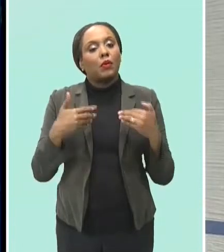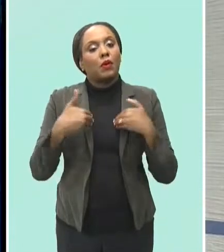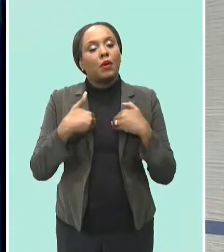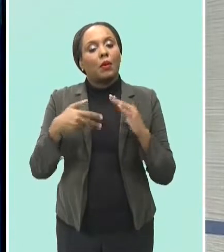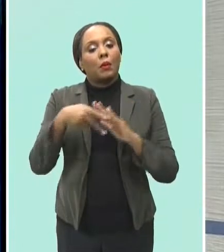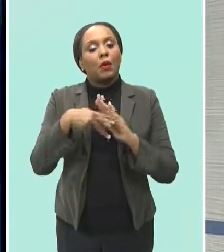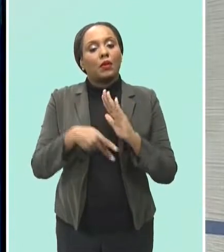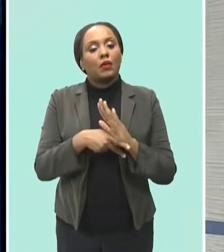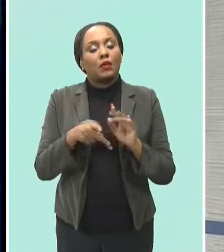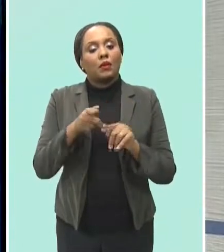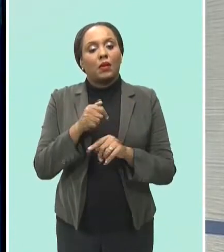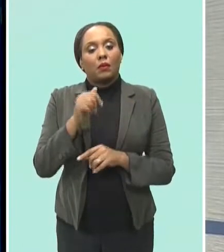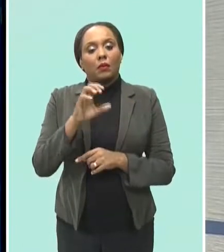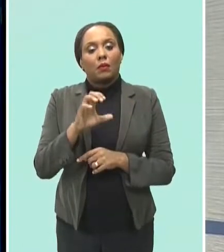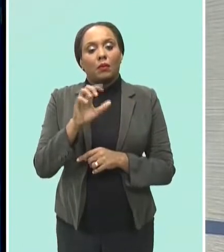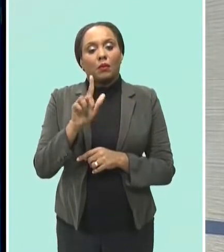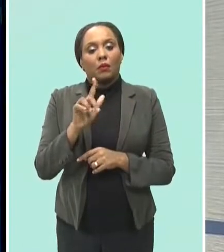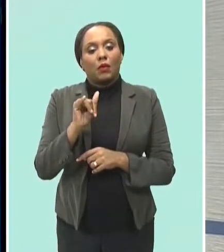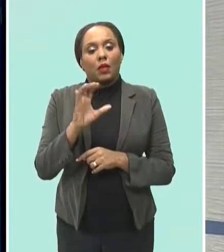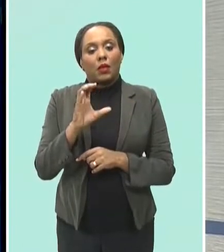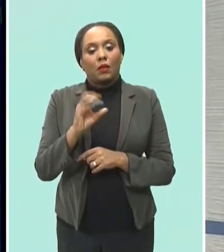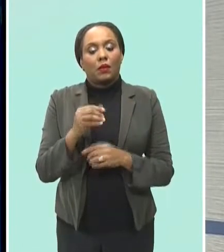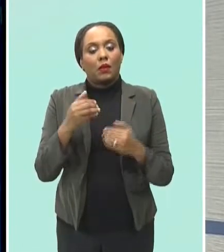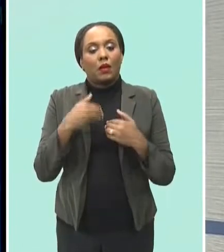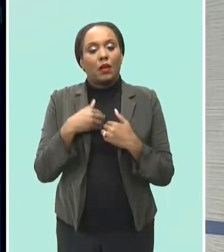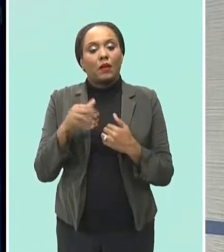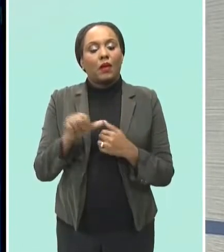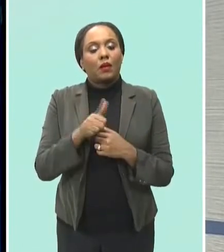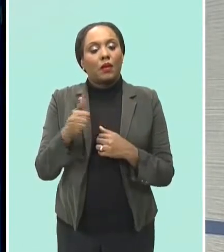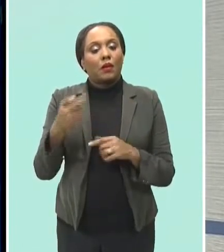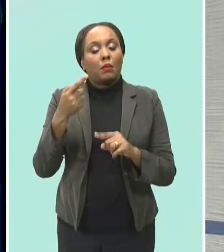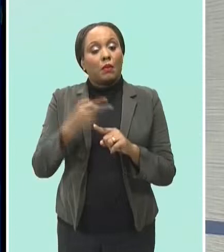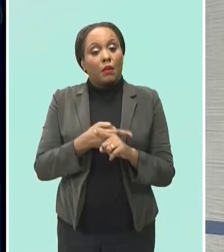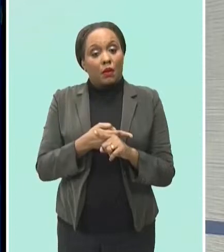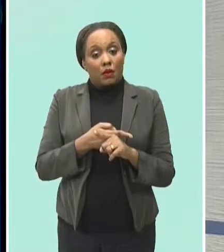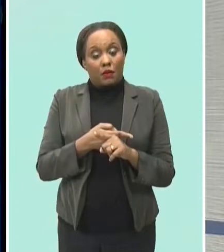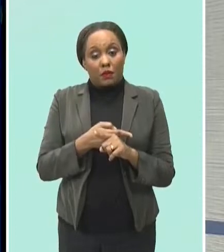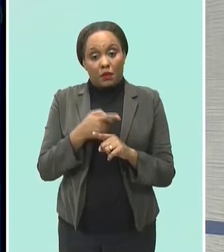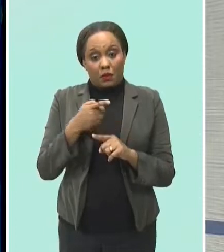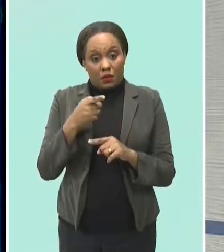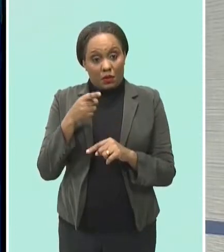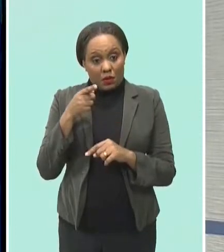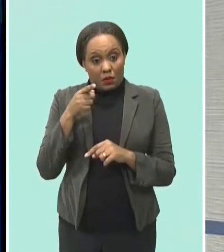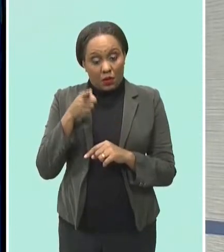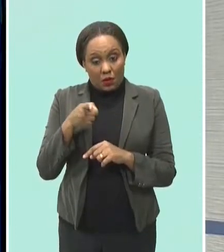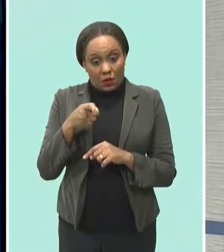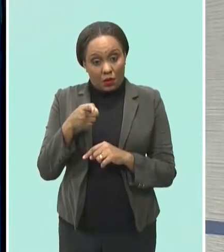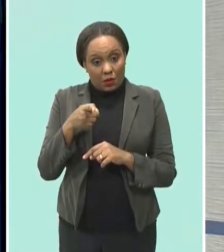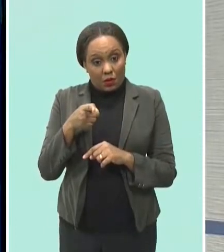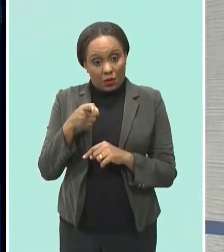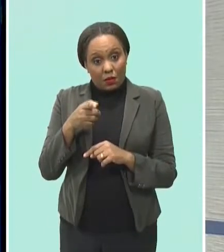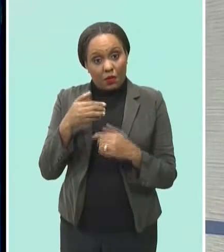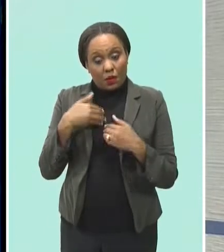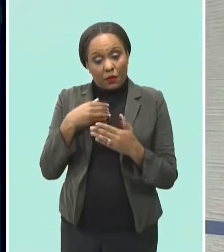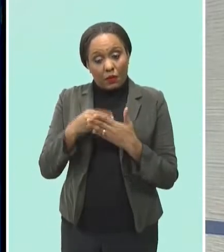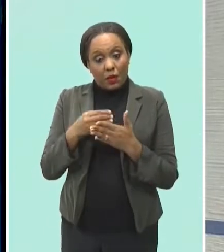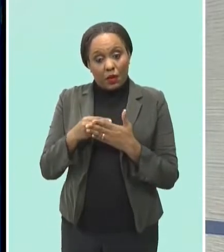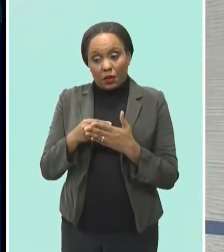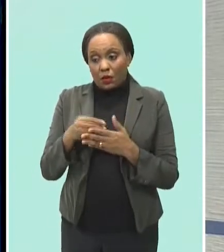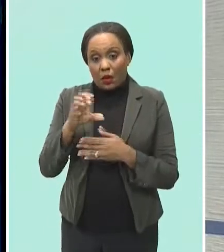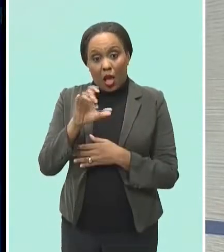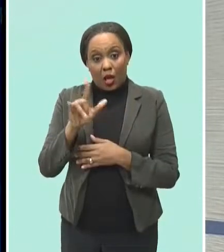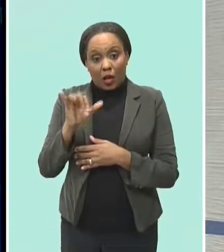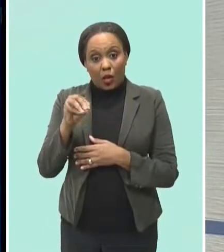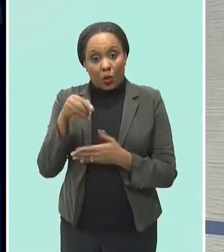Policyholders of failed insurance company Cleco have been given another month to claim what is owed to them. CBC understands that